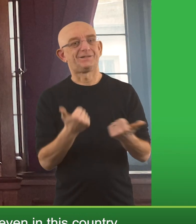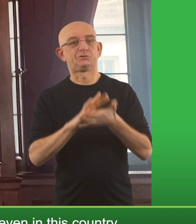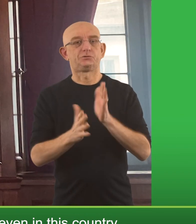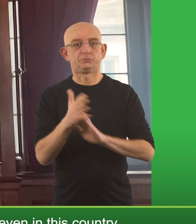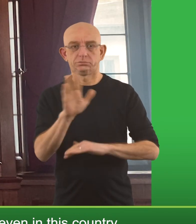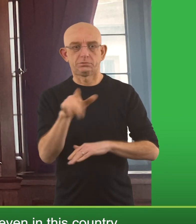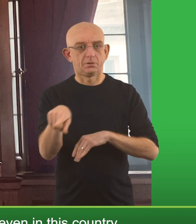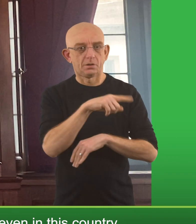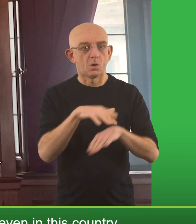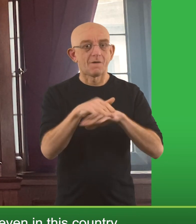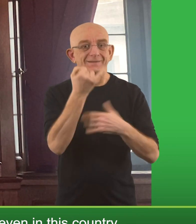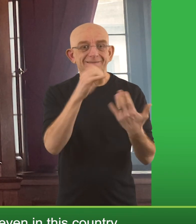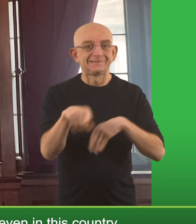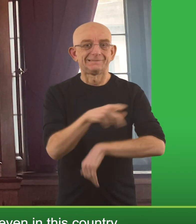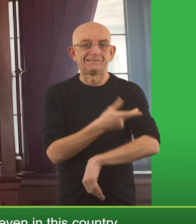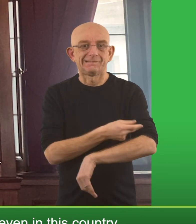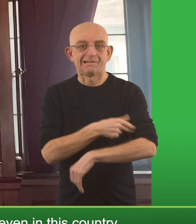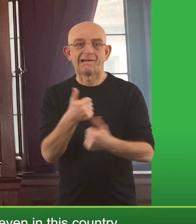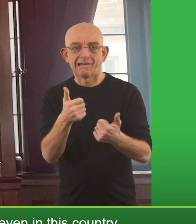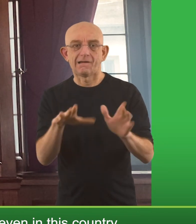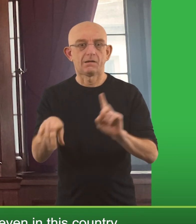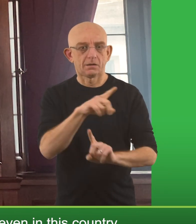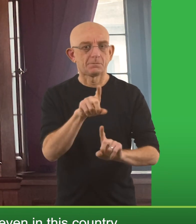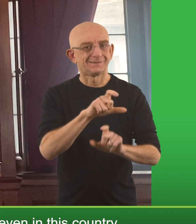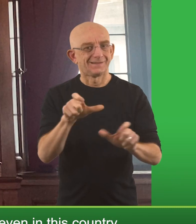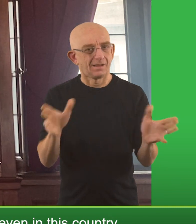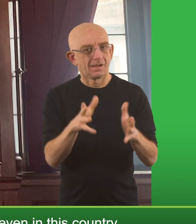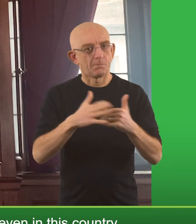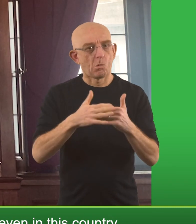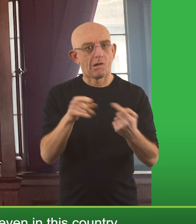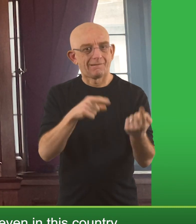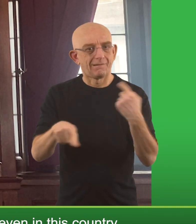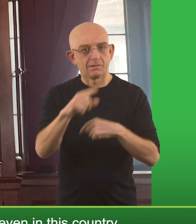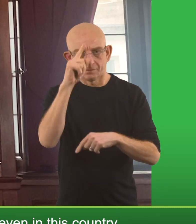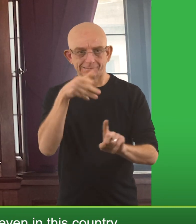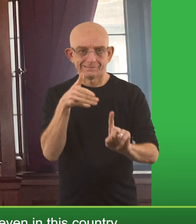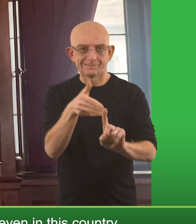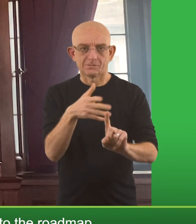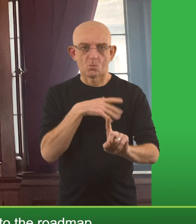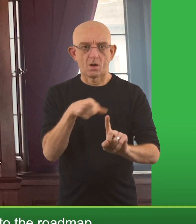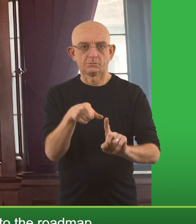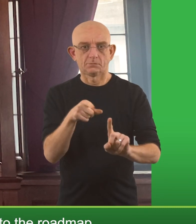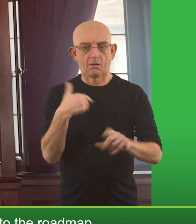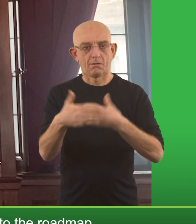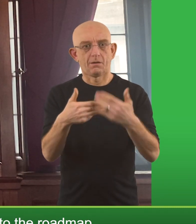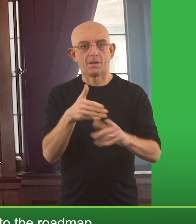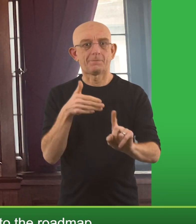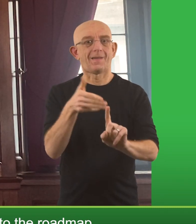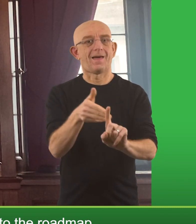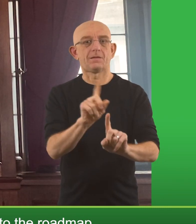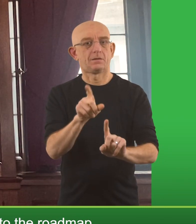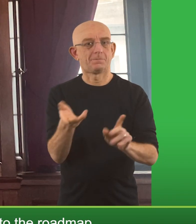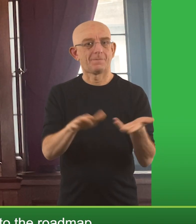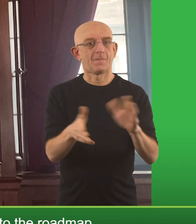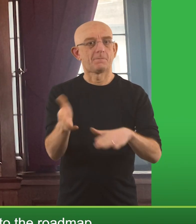long way to go even in this country with over 60s vaccination, so we still need to continue to push in that space. So we're still